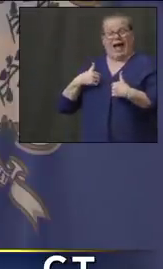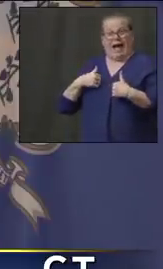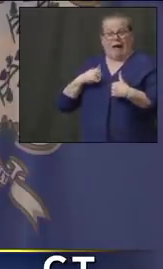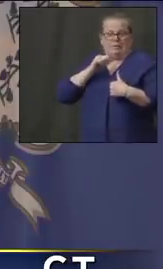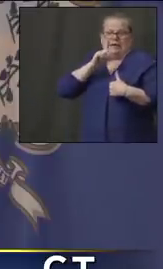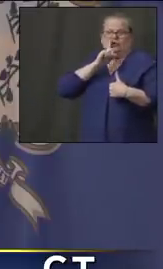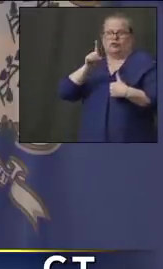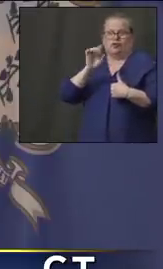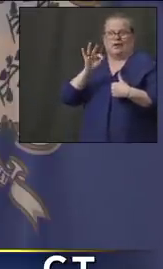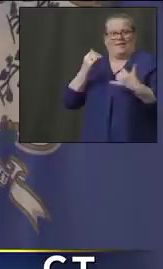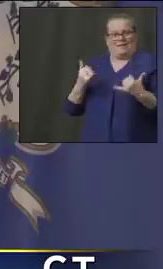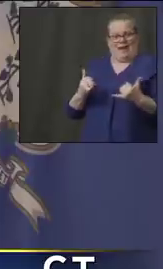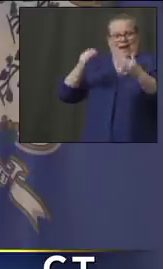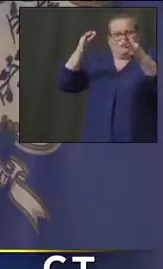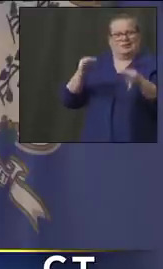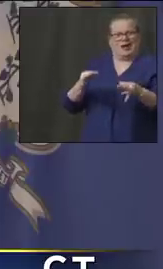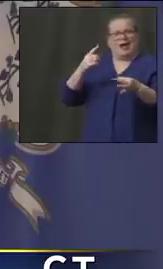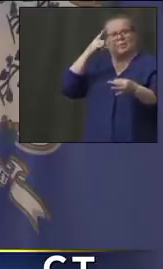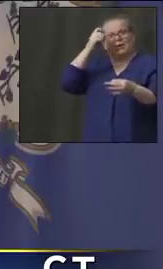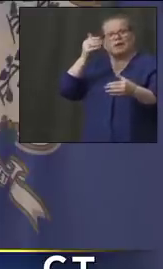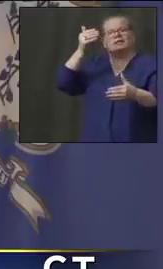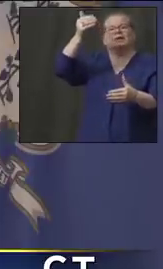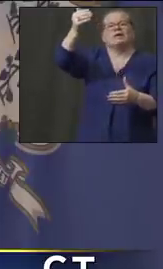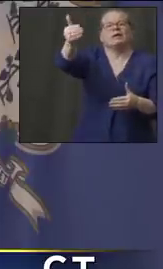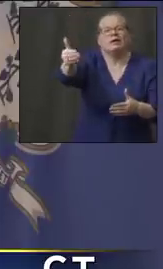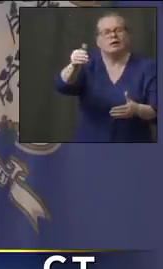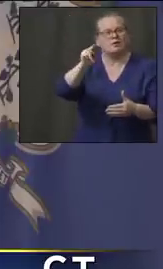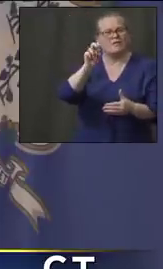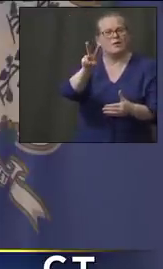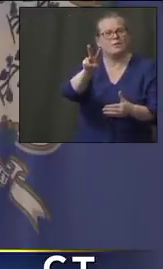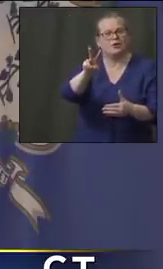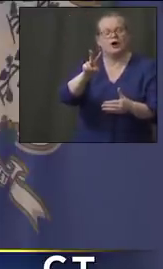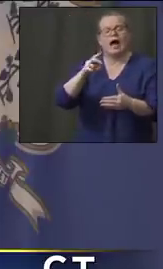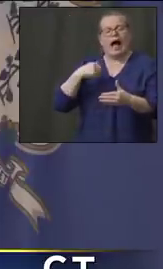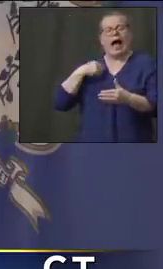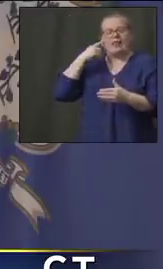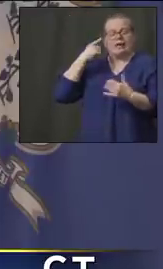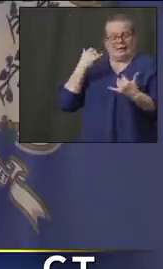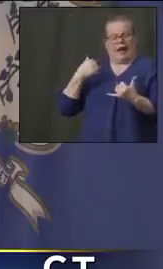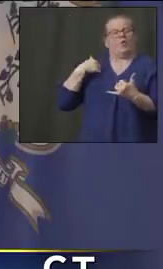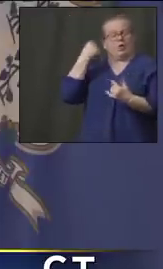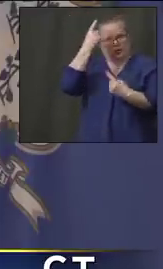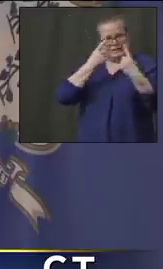for seniors who may be still under a stay home, stay safe order.